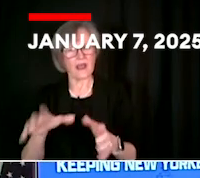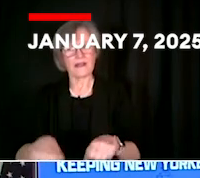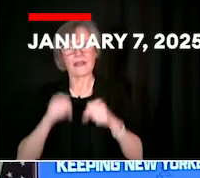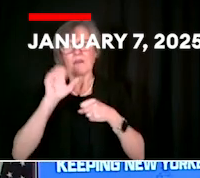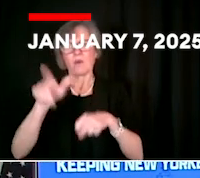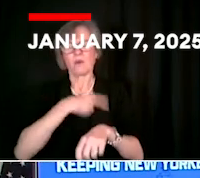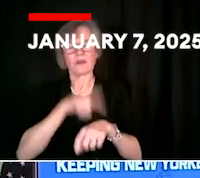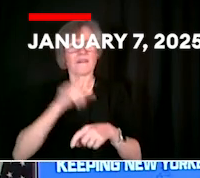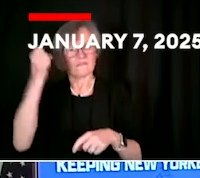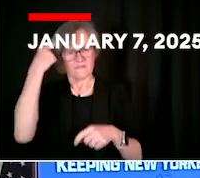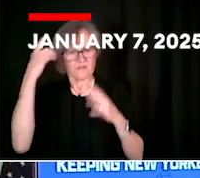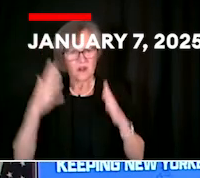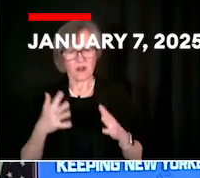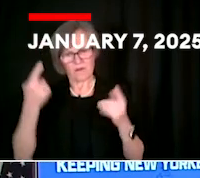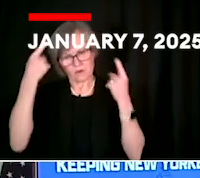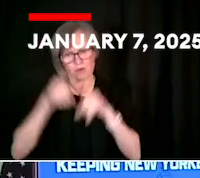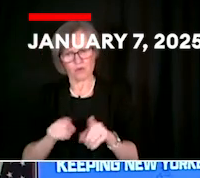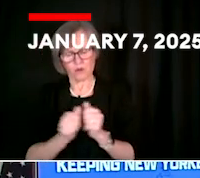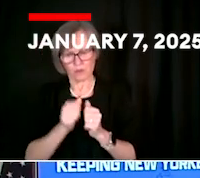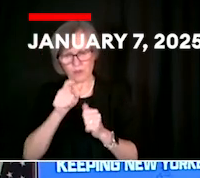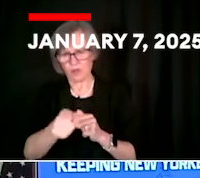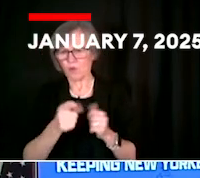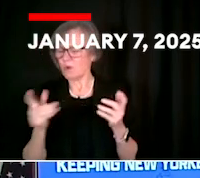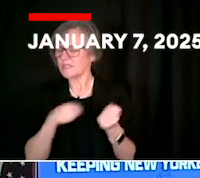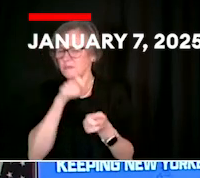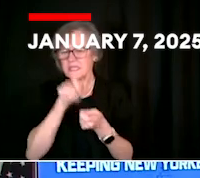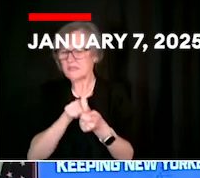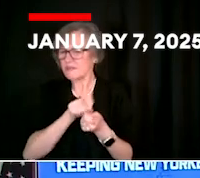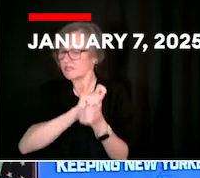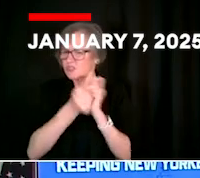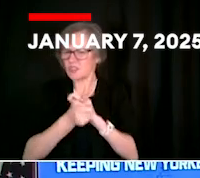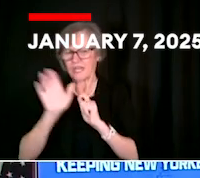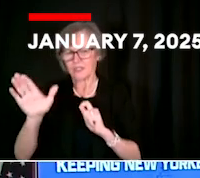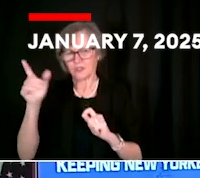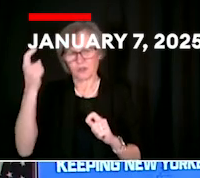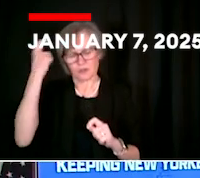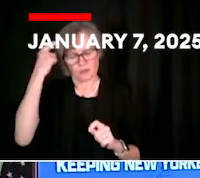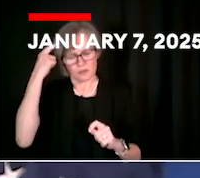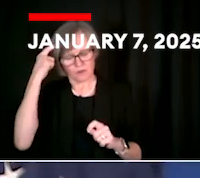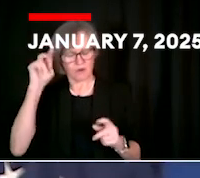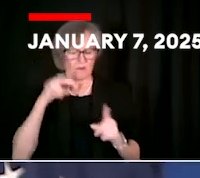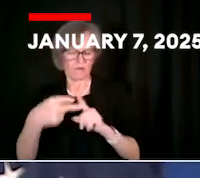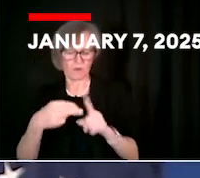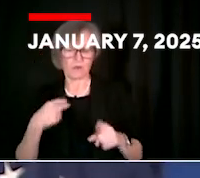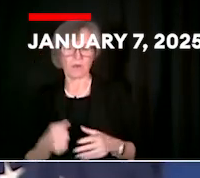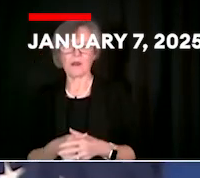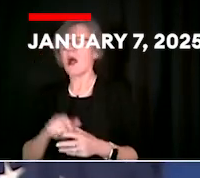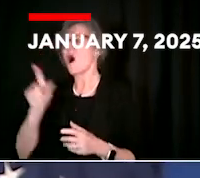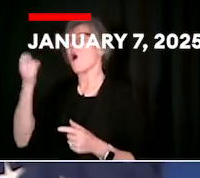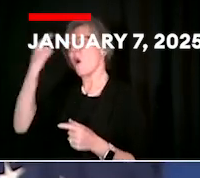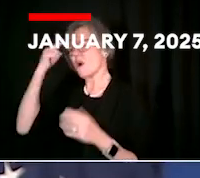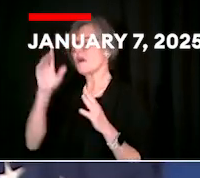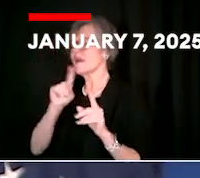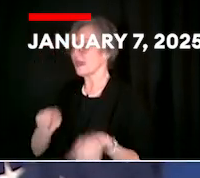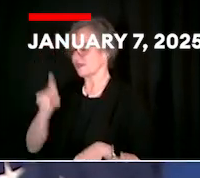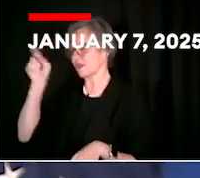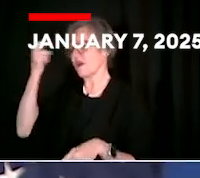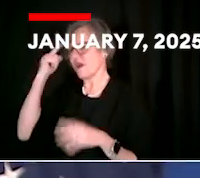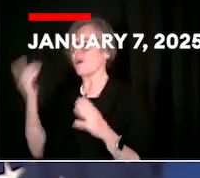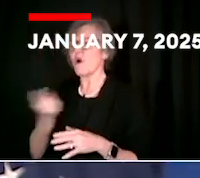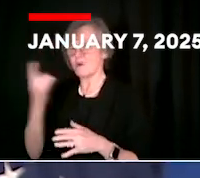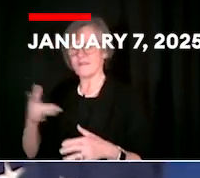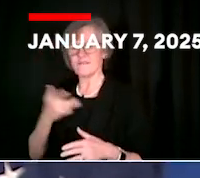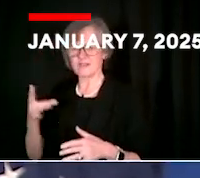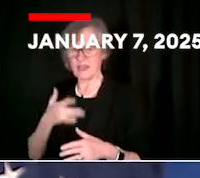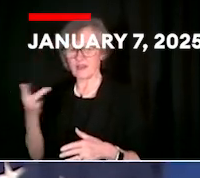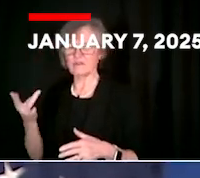to see eye to eye with you? What specifically might have changed her viewpoint? No. The governor always felt that this